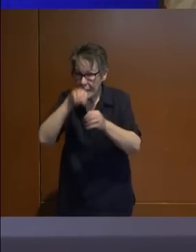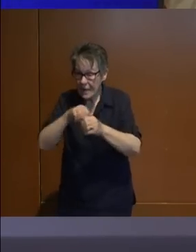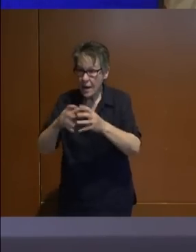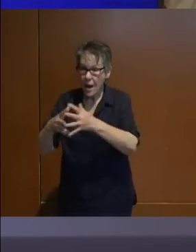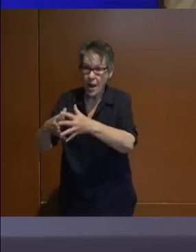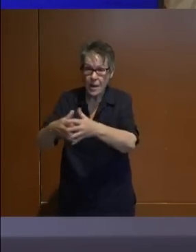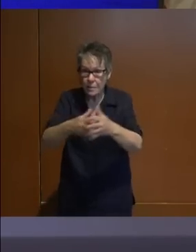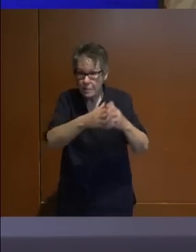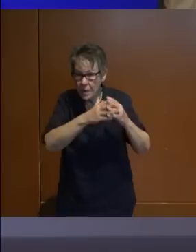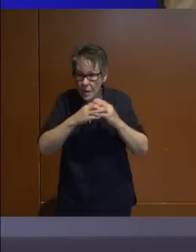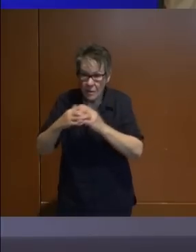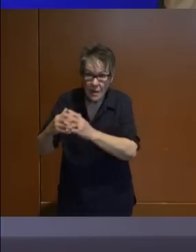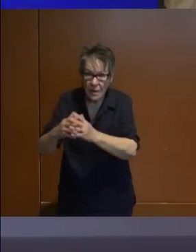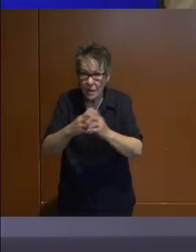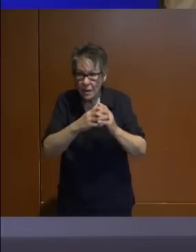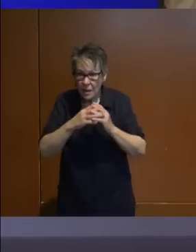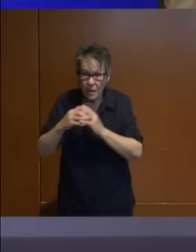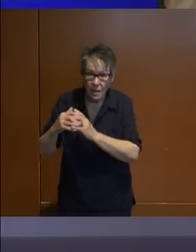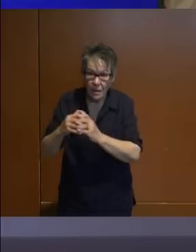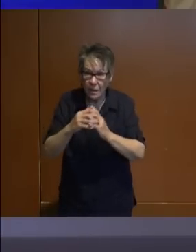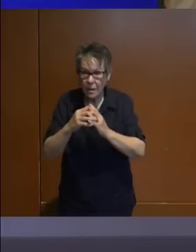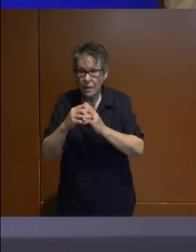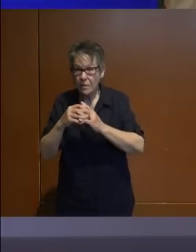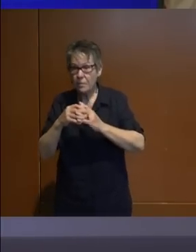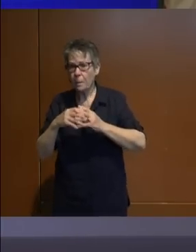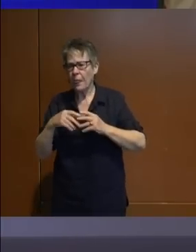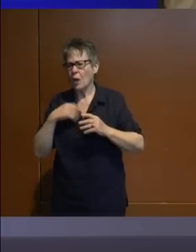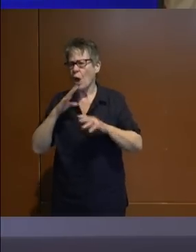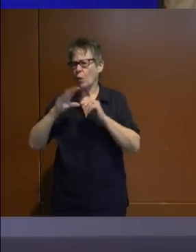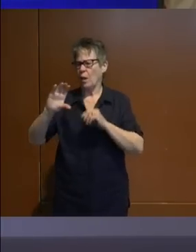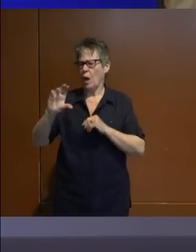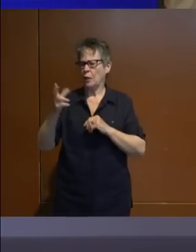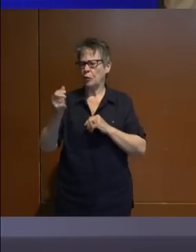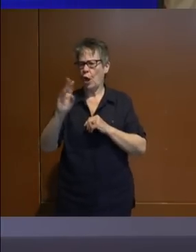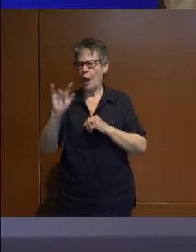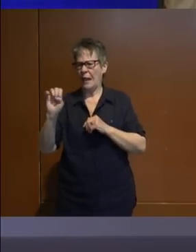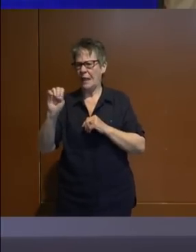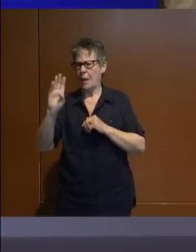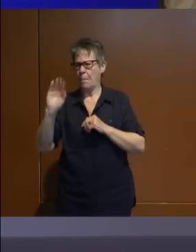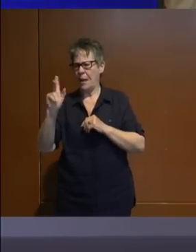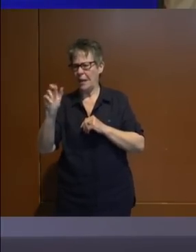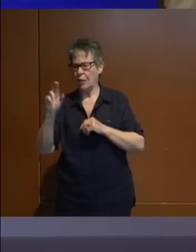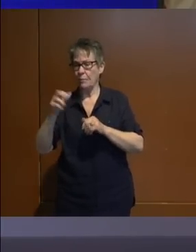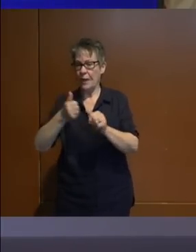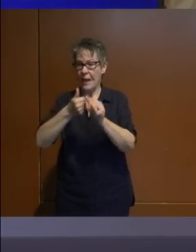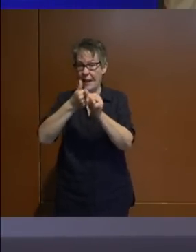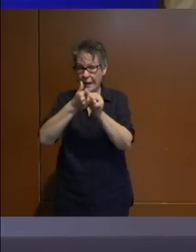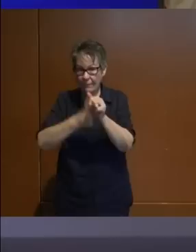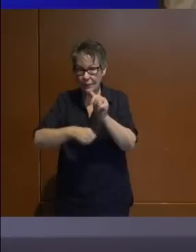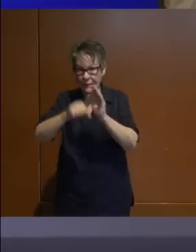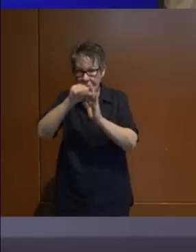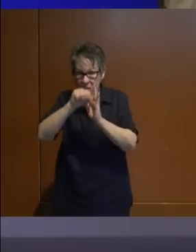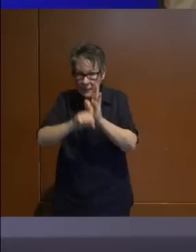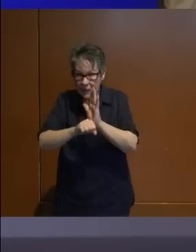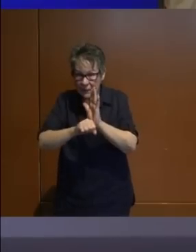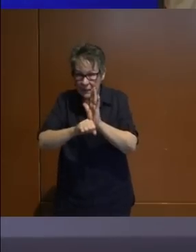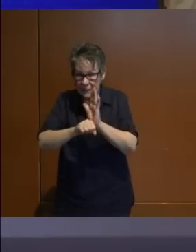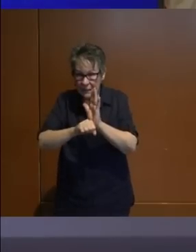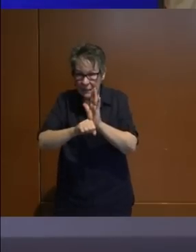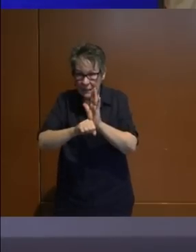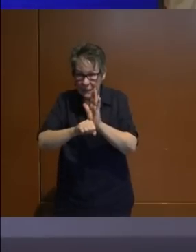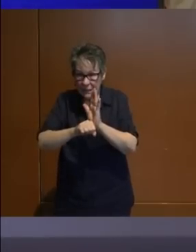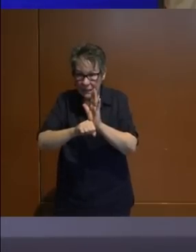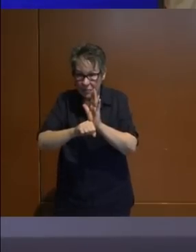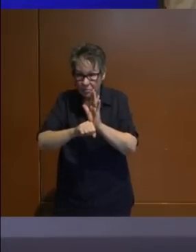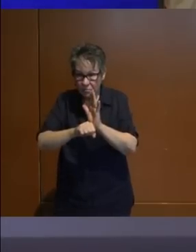call today. All evidence suggests that every state in America is light PPE. We're hotter than most